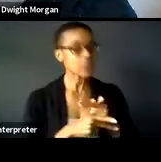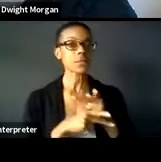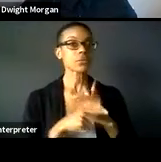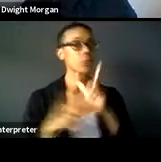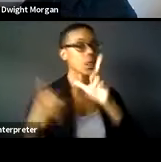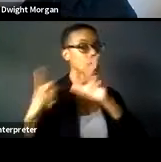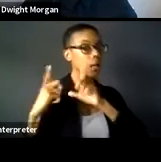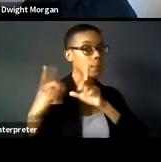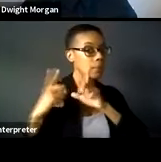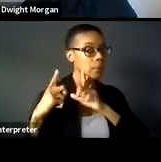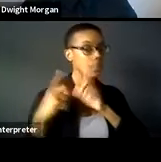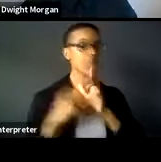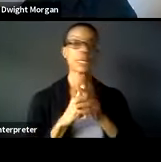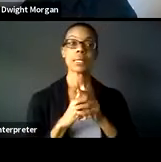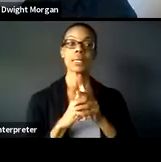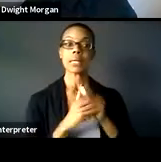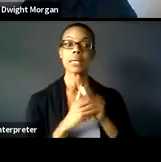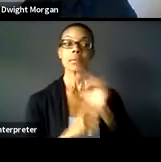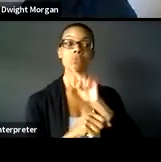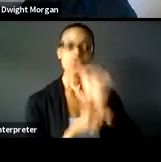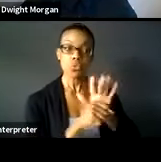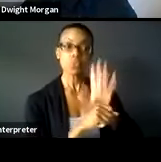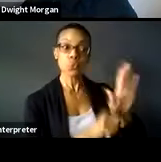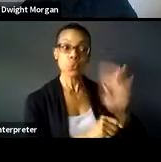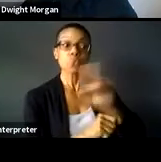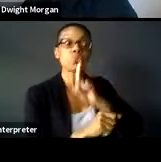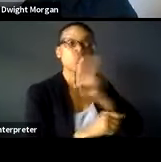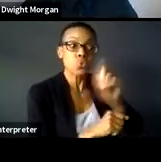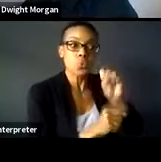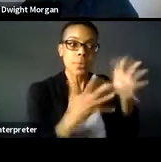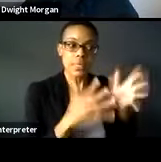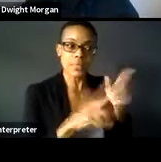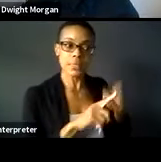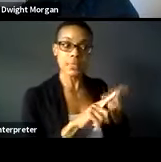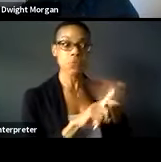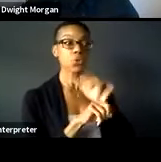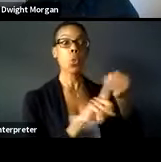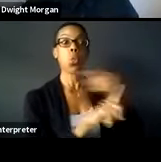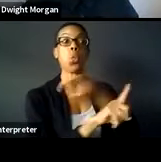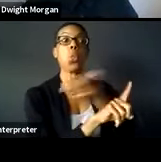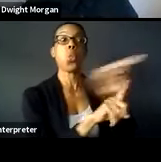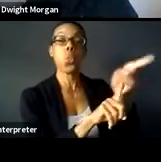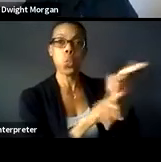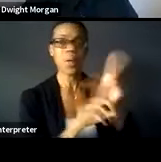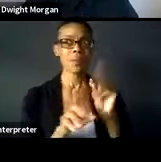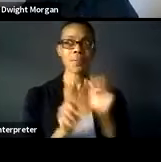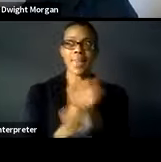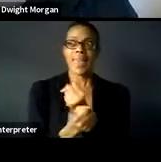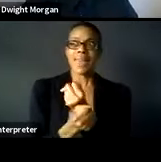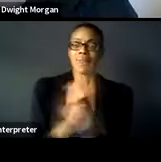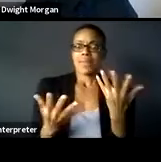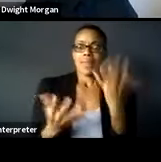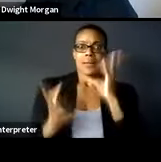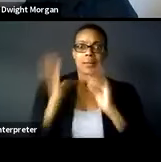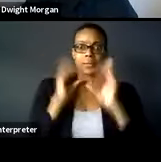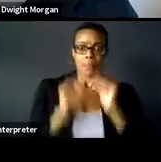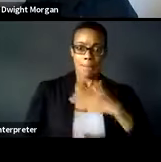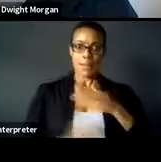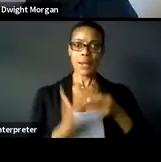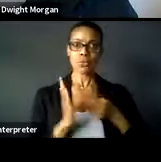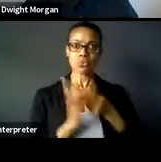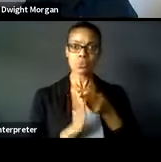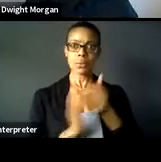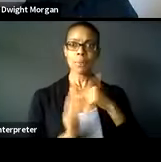that you are just telling your truth. And for me, everything that we experienced was my truth and everything that I experienced in that